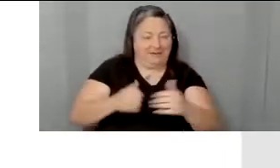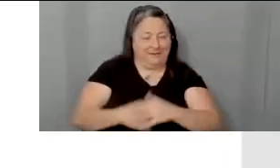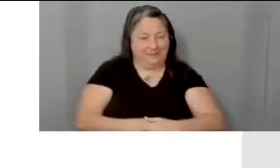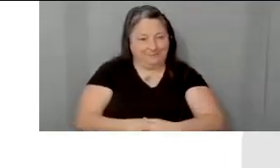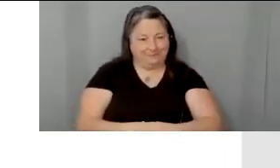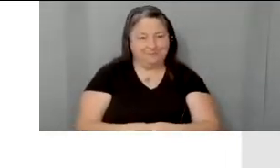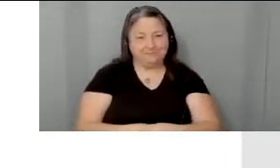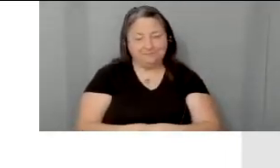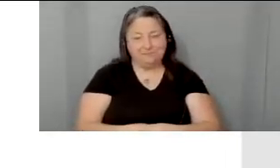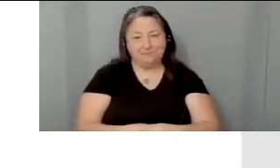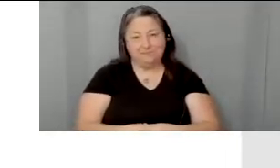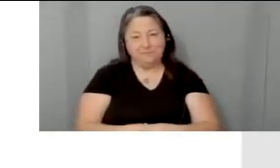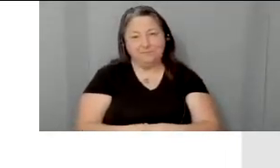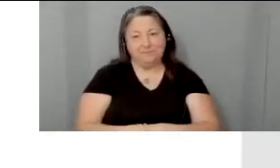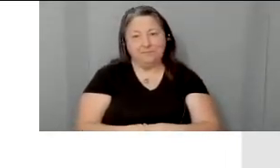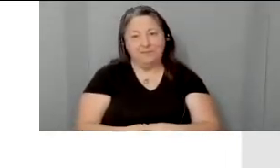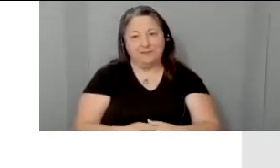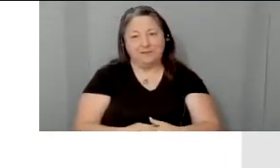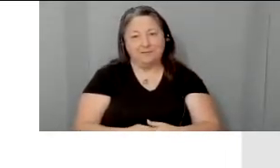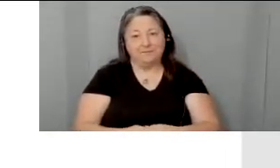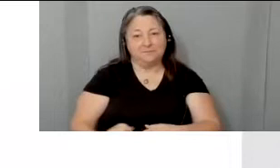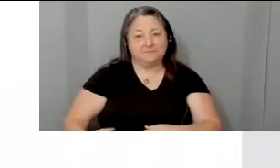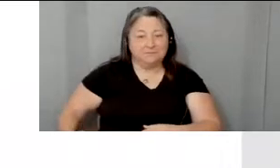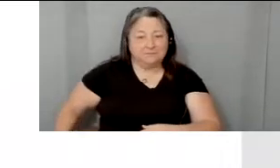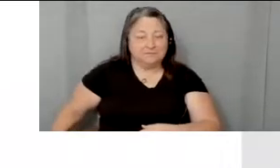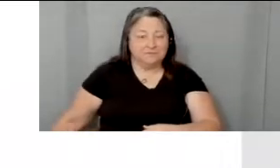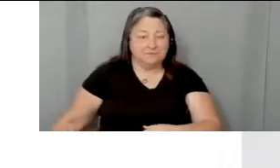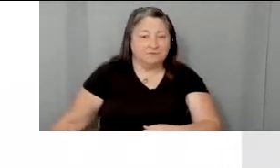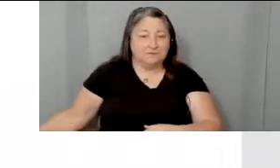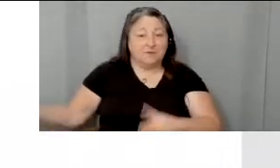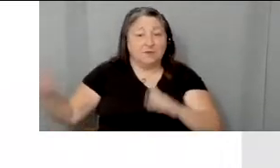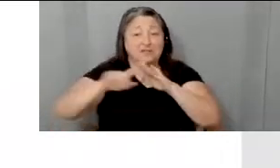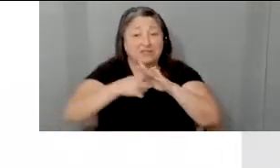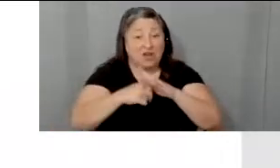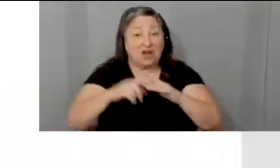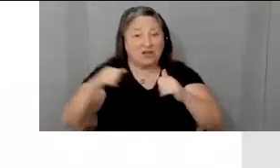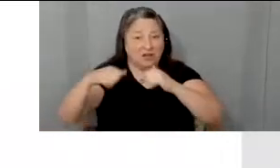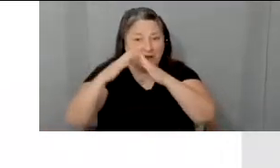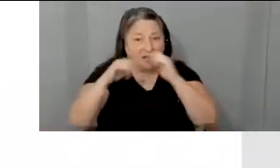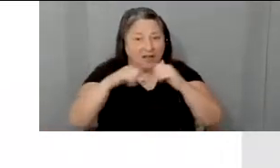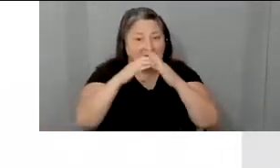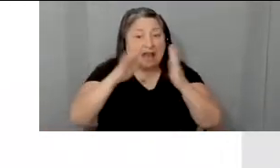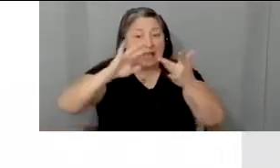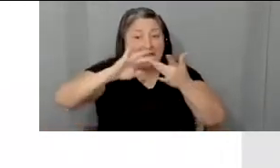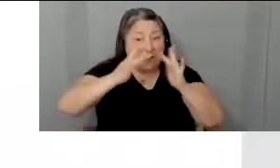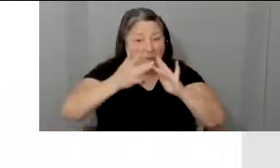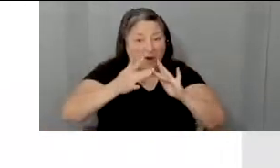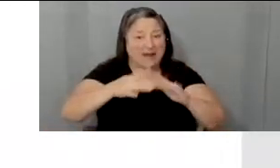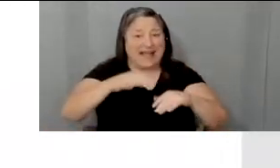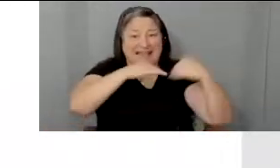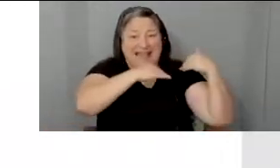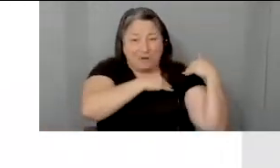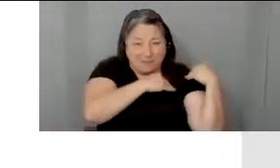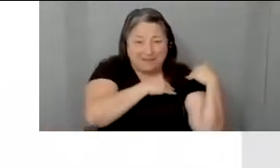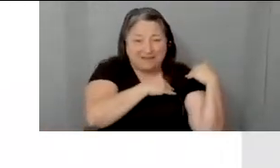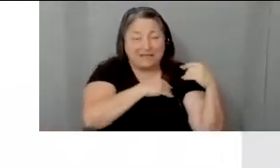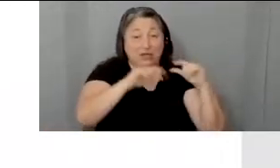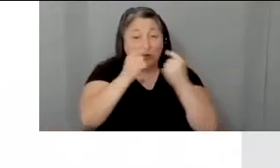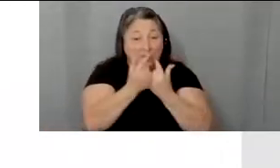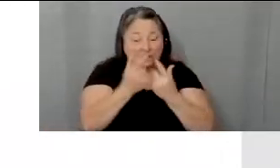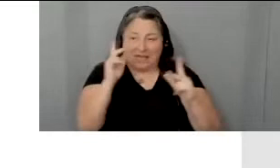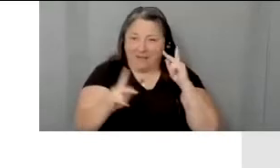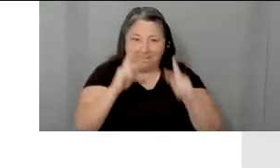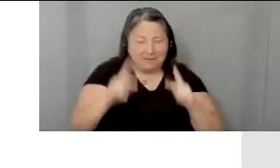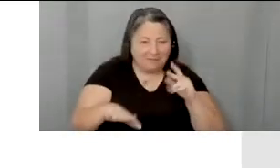so we started building out networking accountability groups, and people started finding jobs much quicker when they started talking